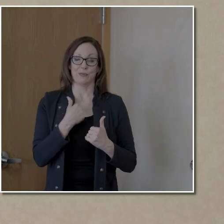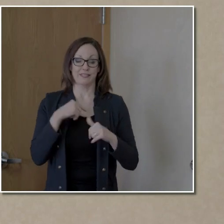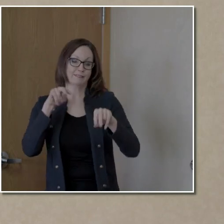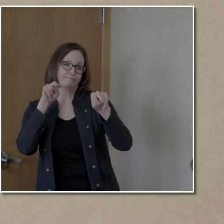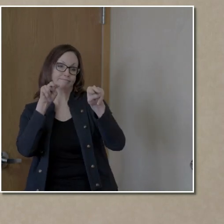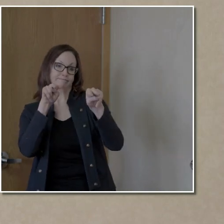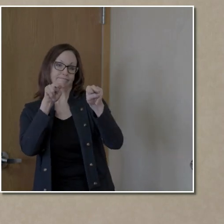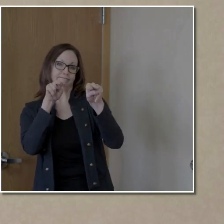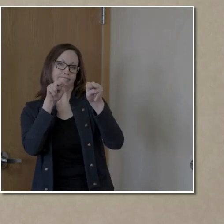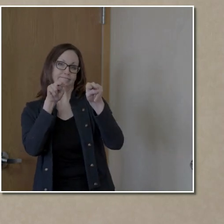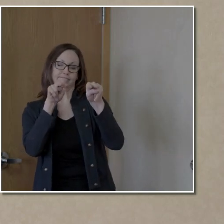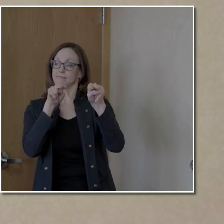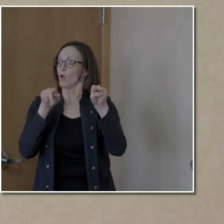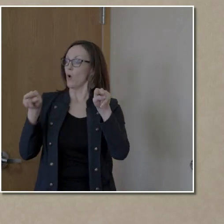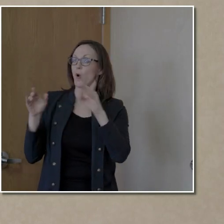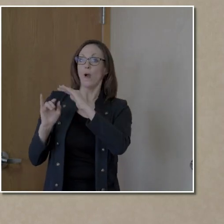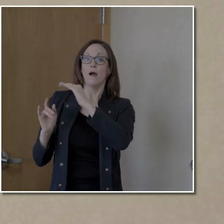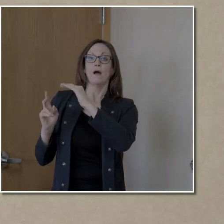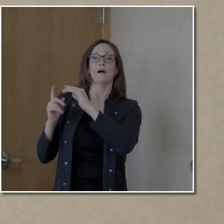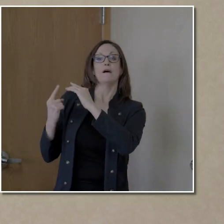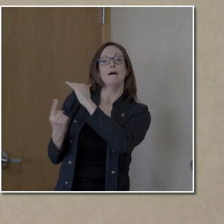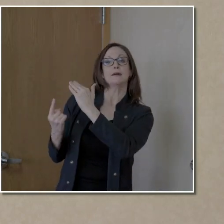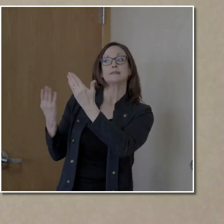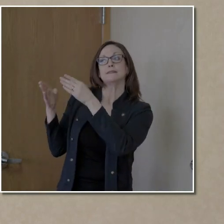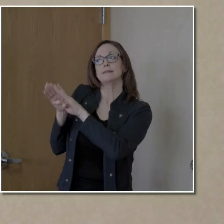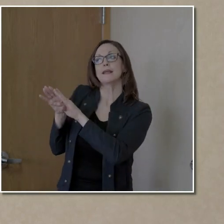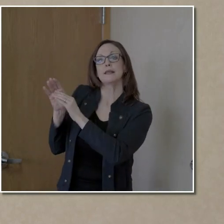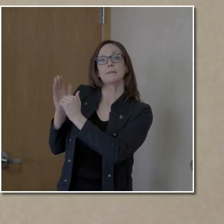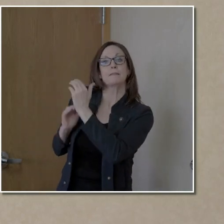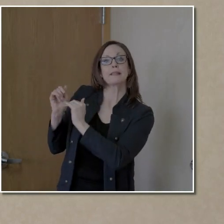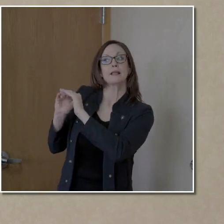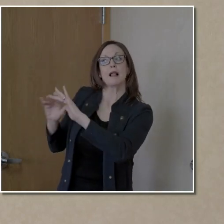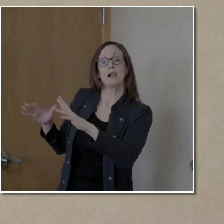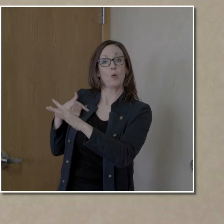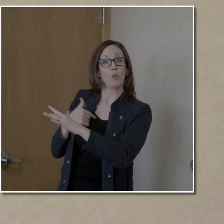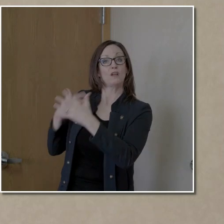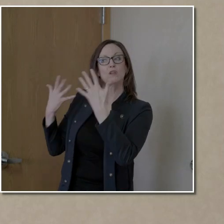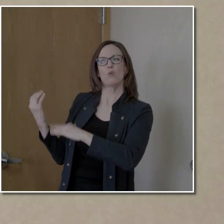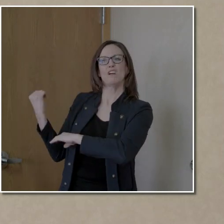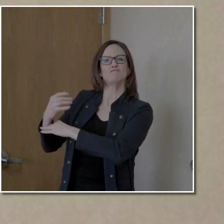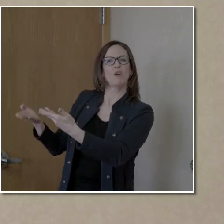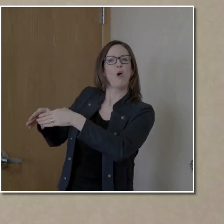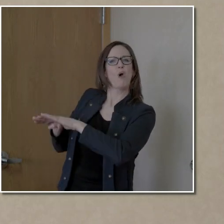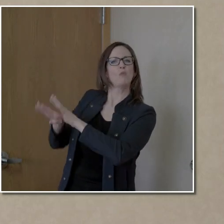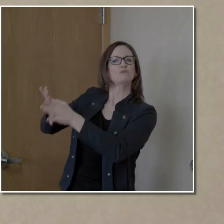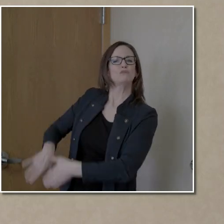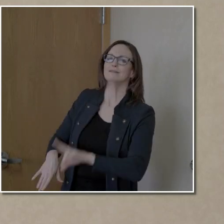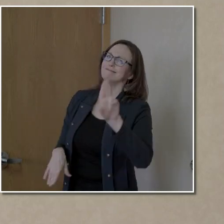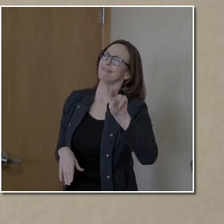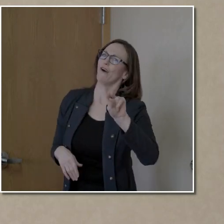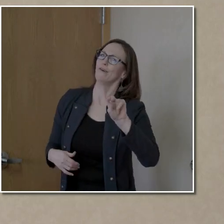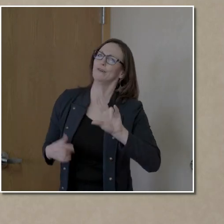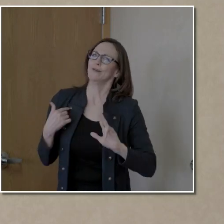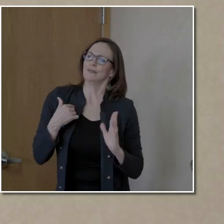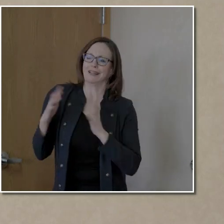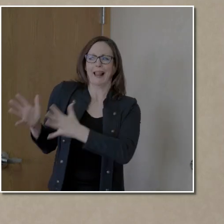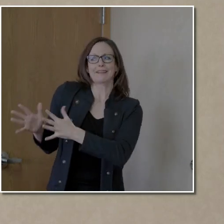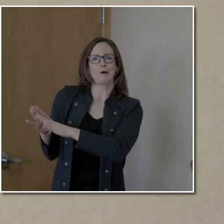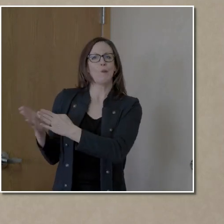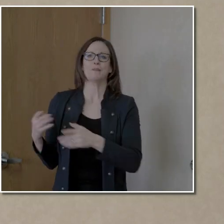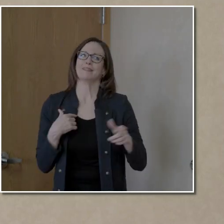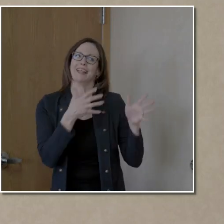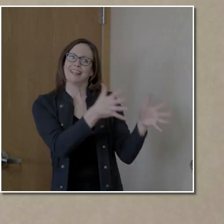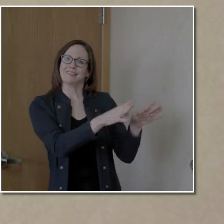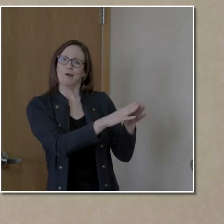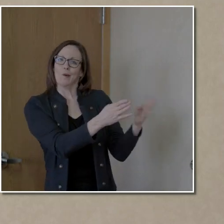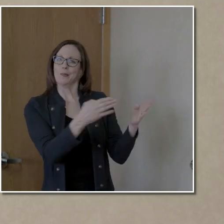is a lot of watch and see. Open the door a little, see how the virus responds in our community.